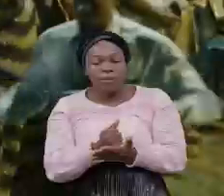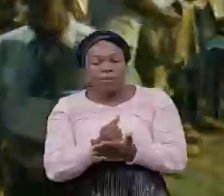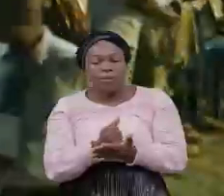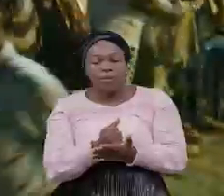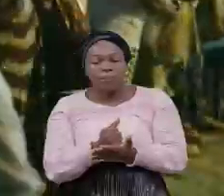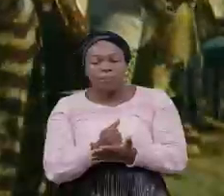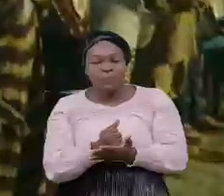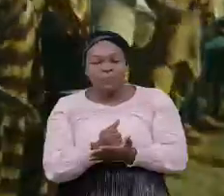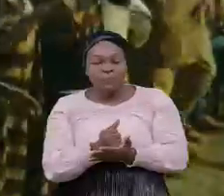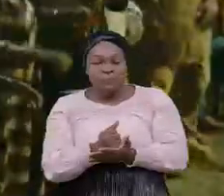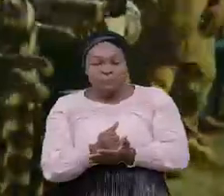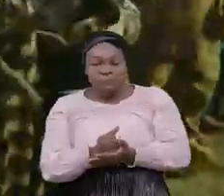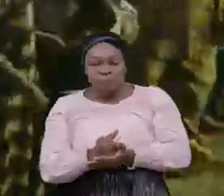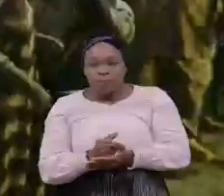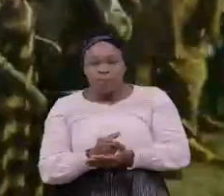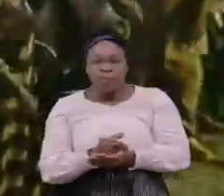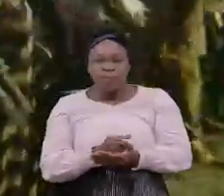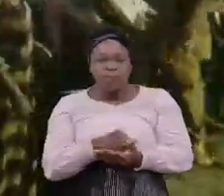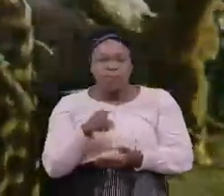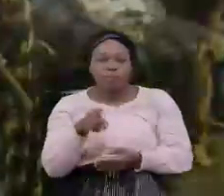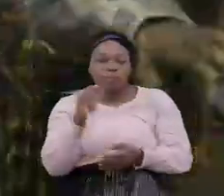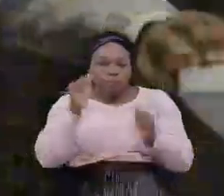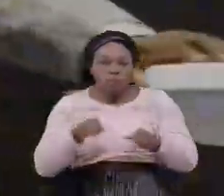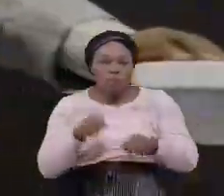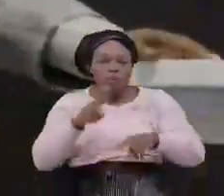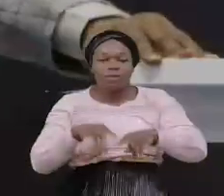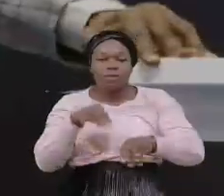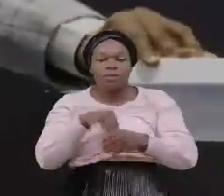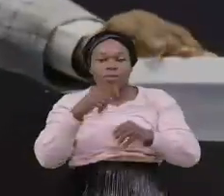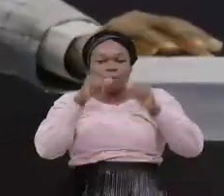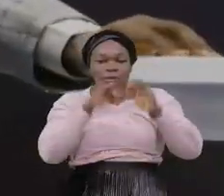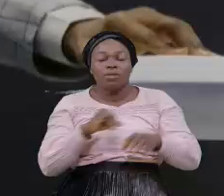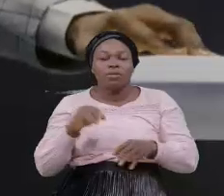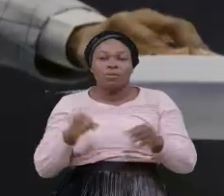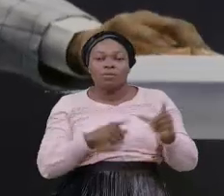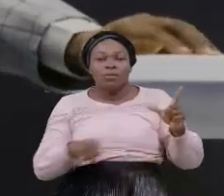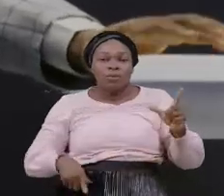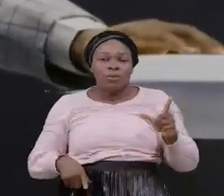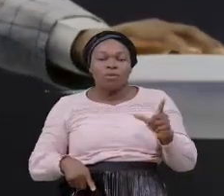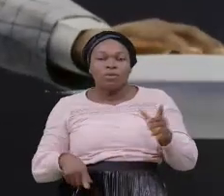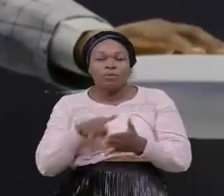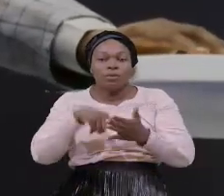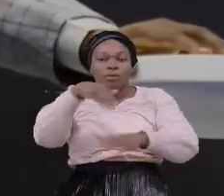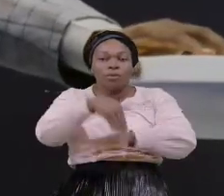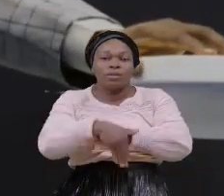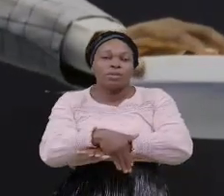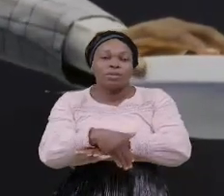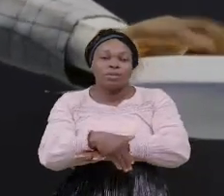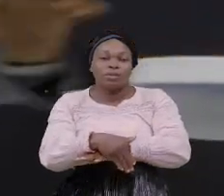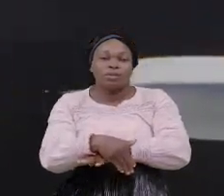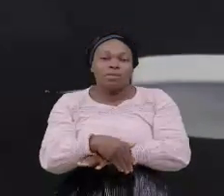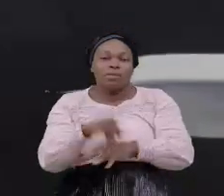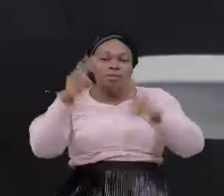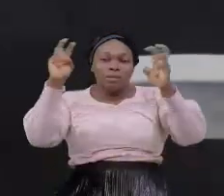You can see that in the blessing of God, the Lord bless you already. Tonight, we're looking at great salvation.